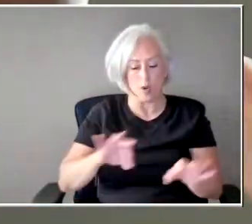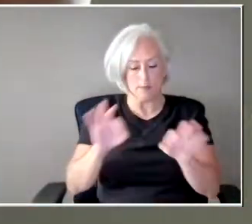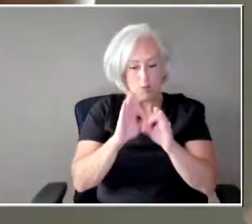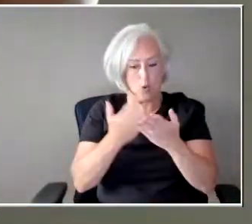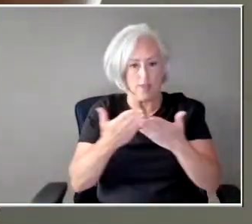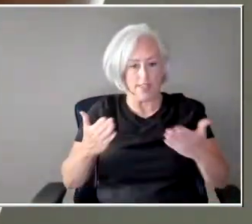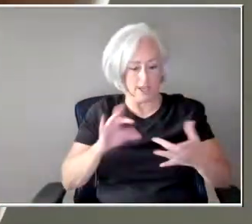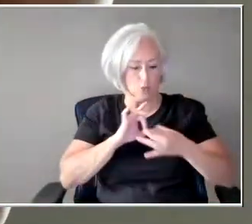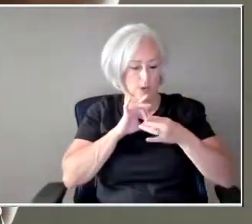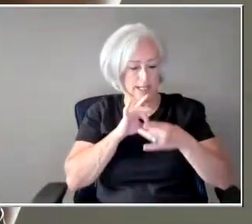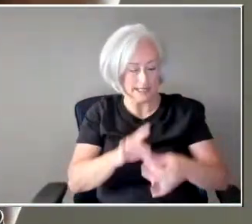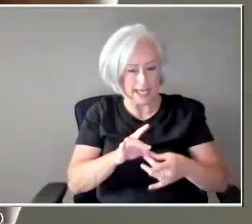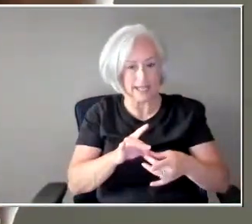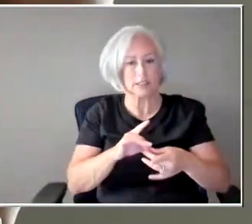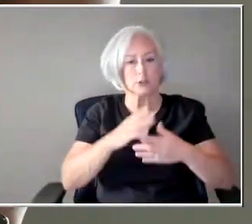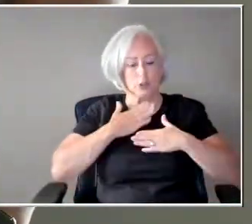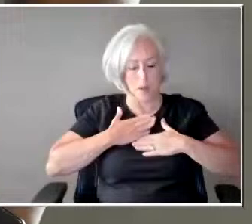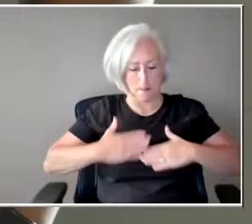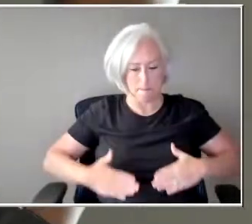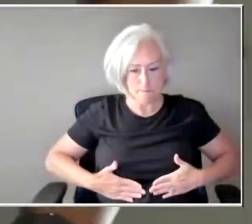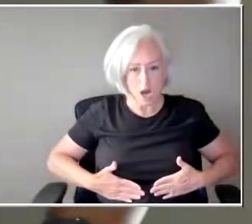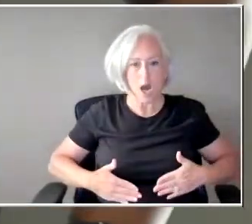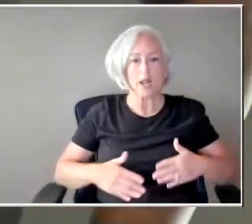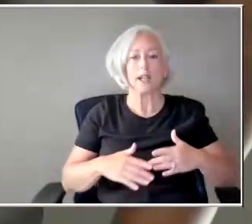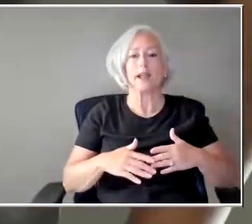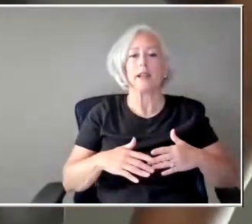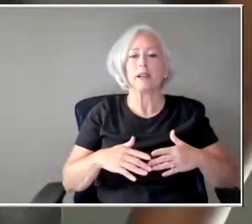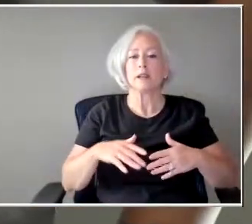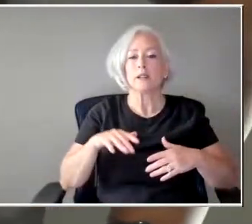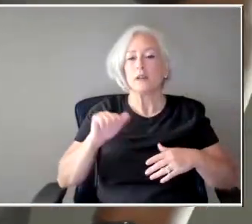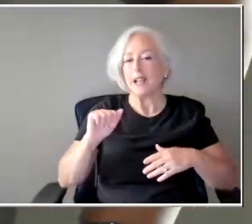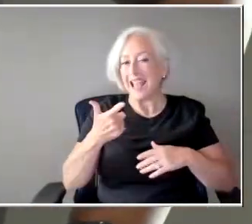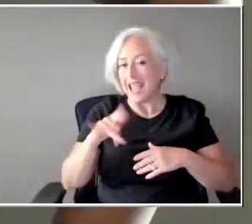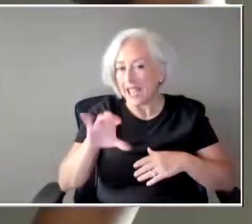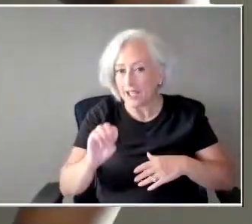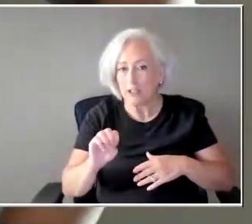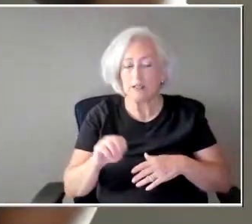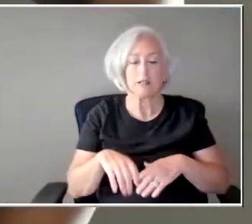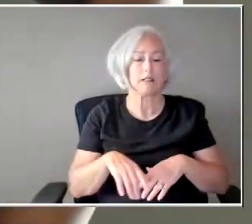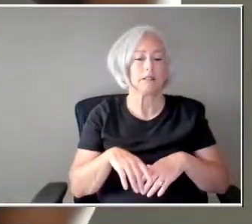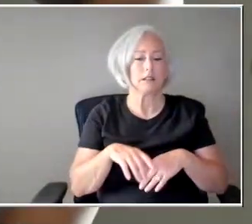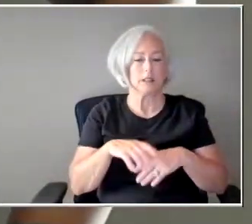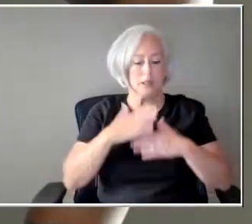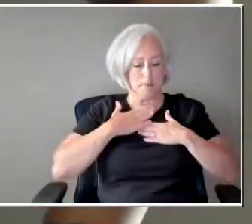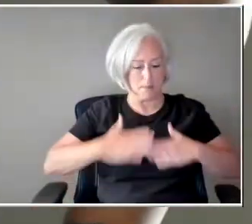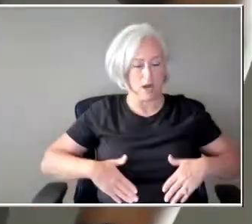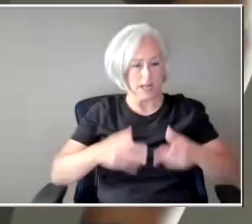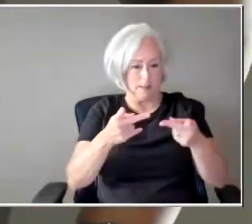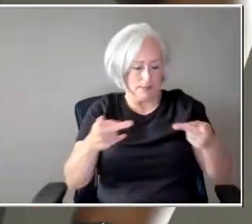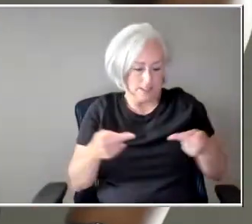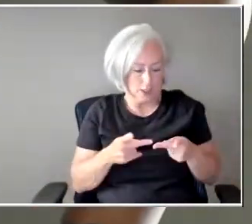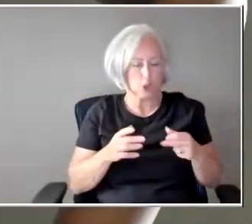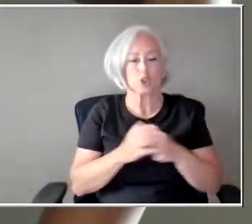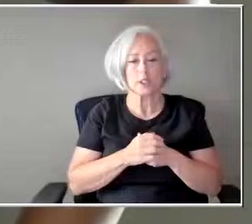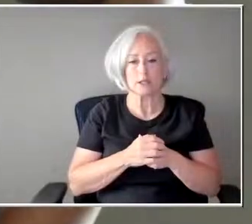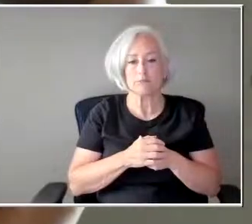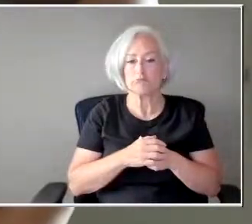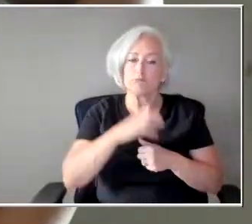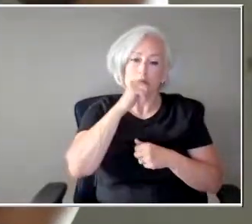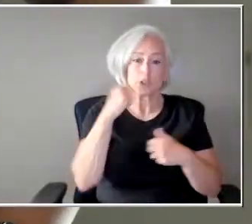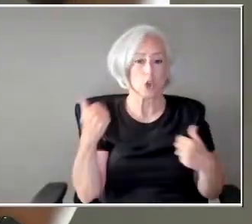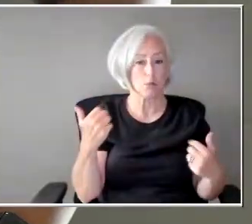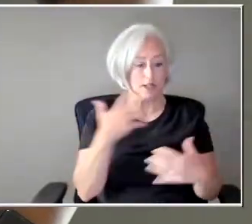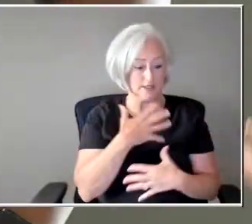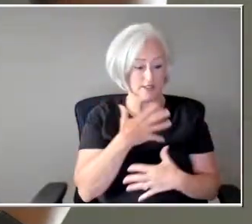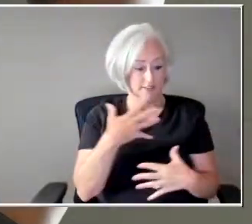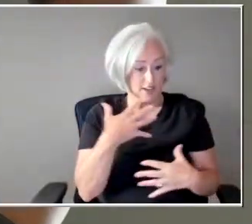the angles of the arms. Those things are important. And then the third one would be just to not be scared to do it. You know, with body weight exercise, if you're